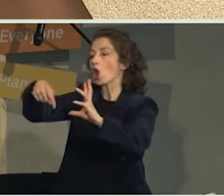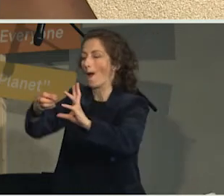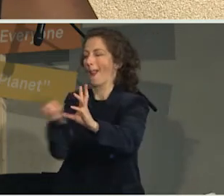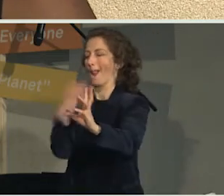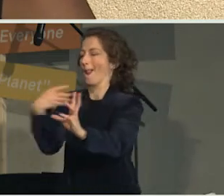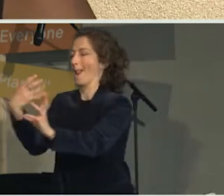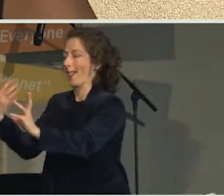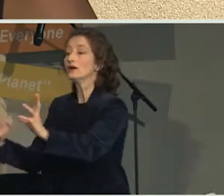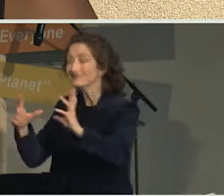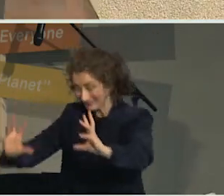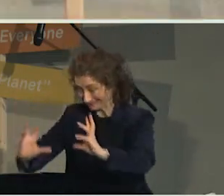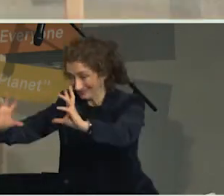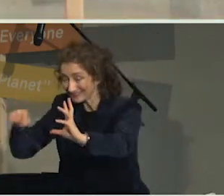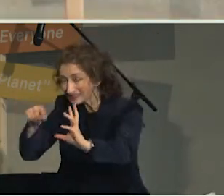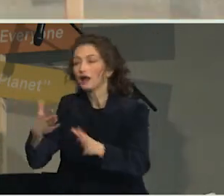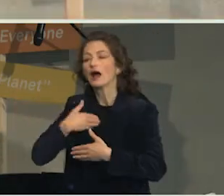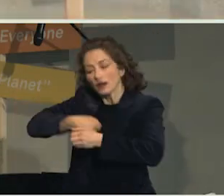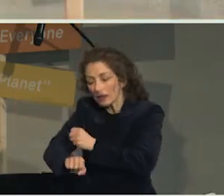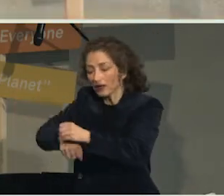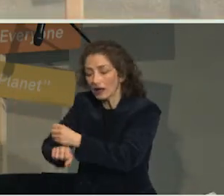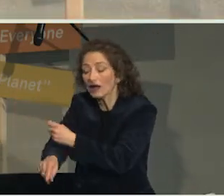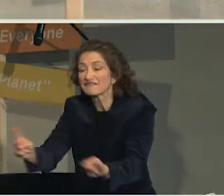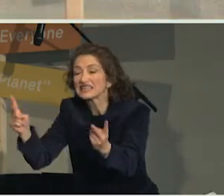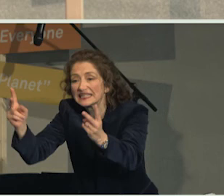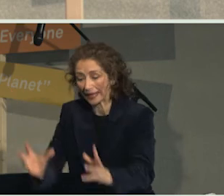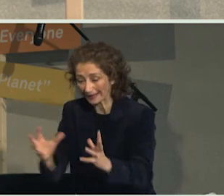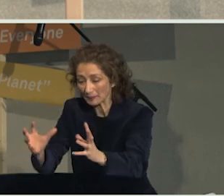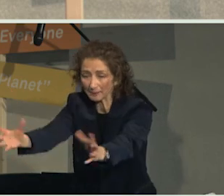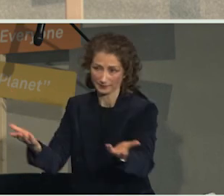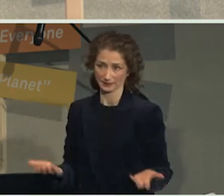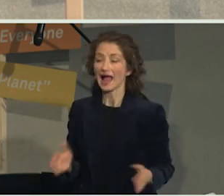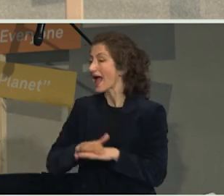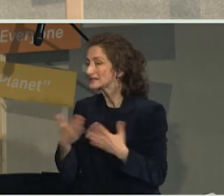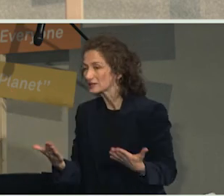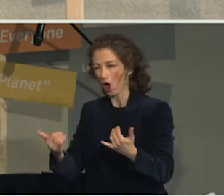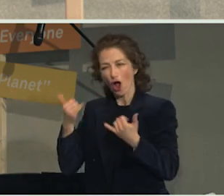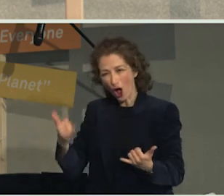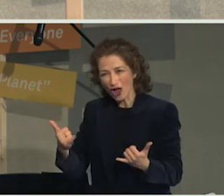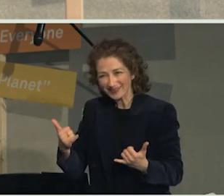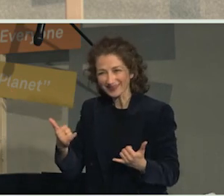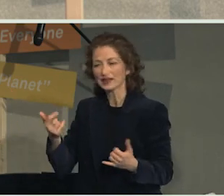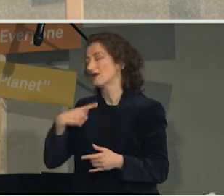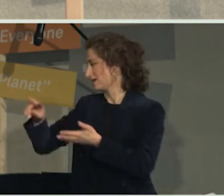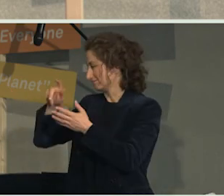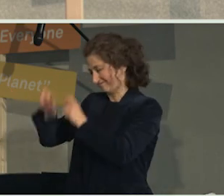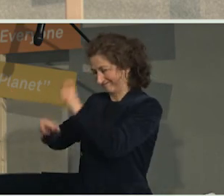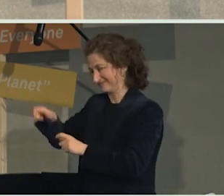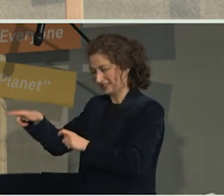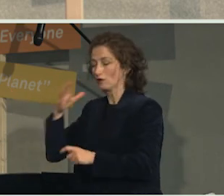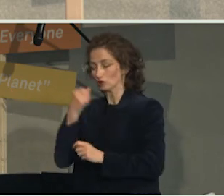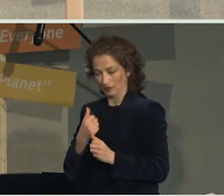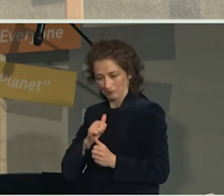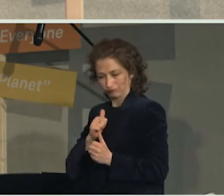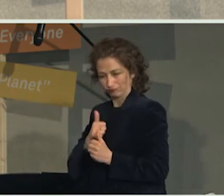for generations to come. So whether the backlash politics of today will carry forward this malignant evil into